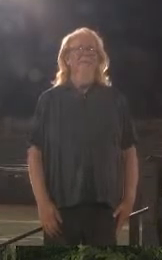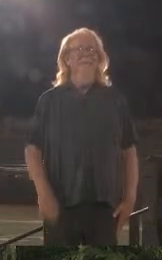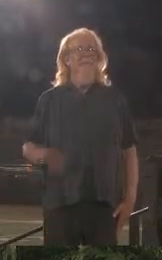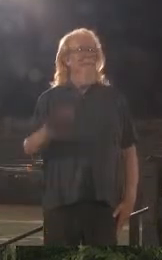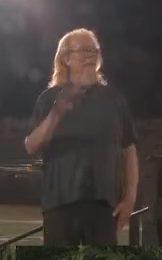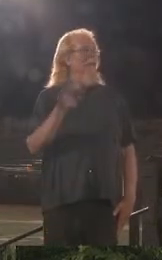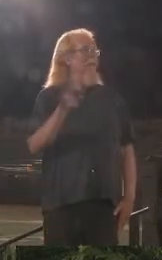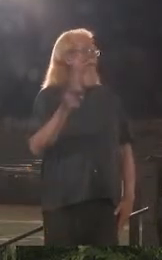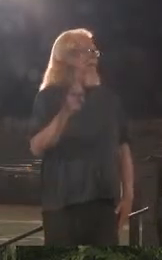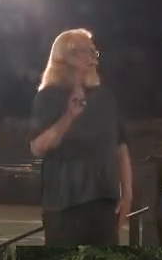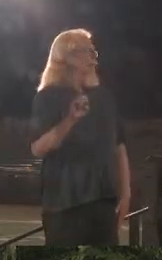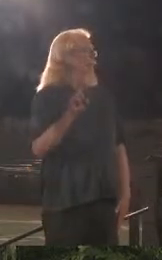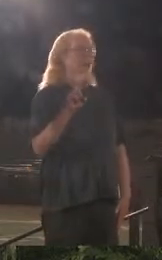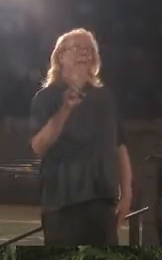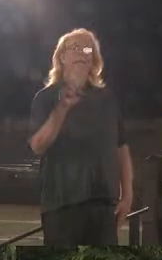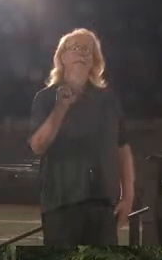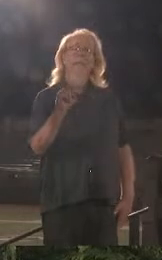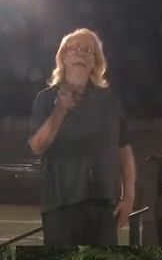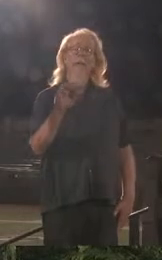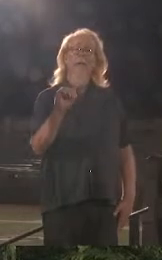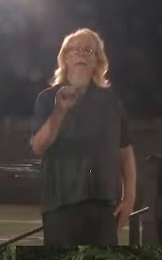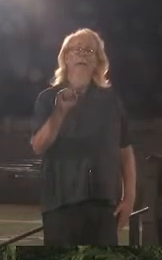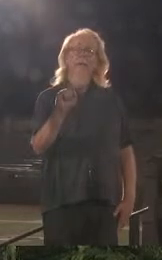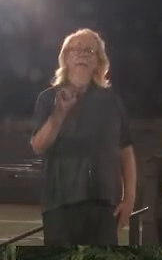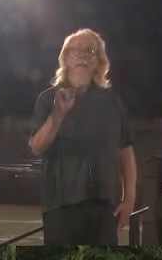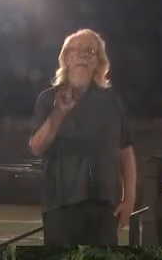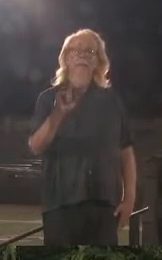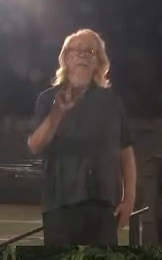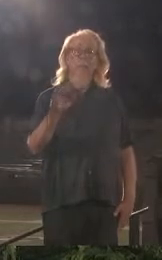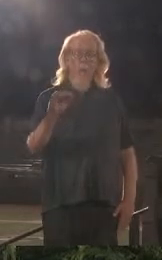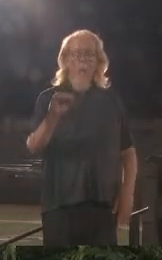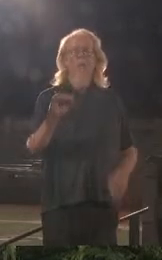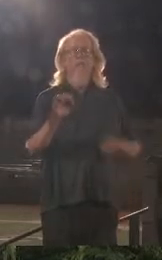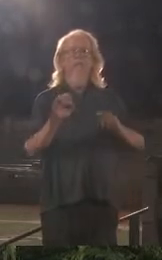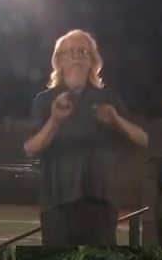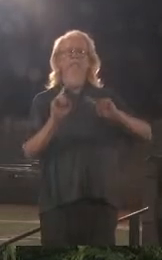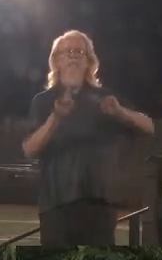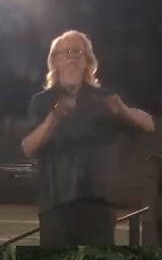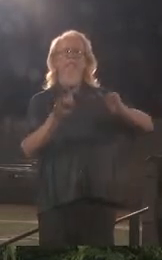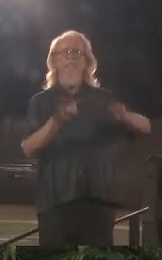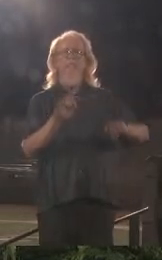Evan Isaiah Castillo will be attending St. Philip's College.